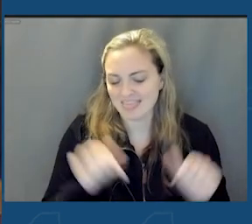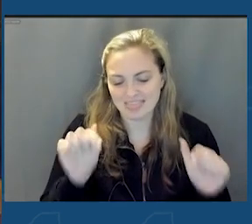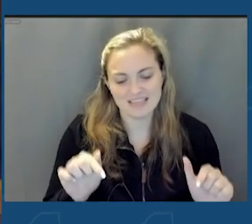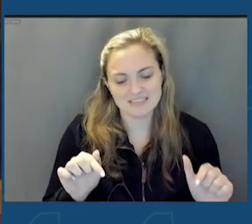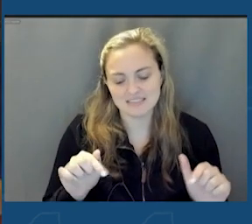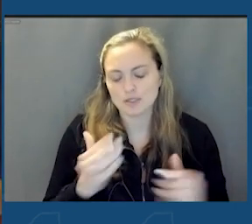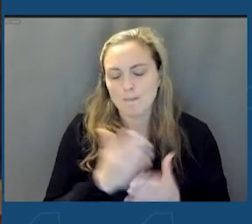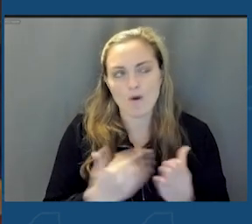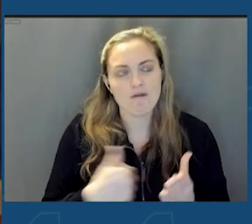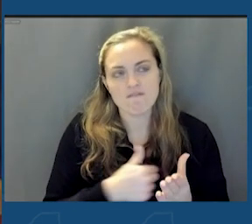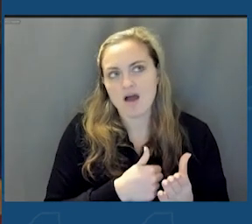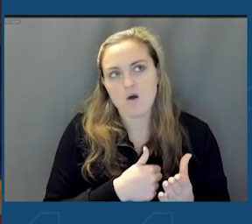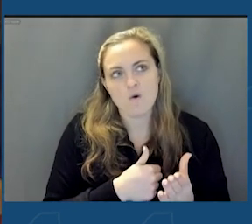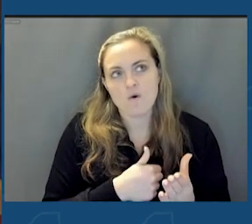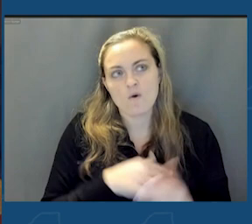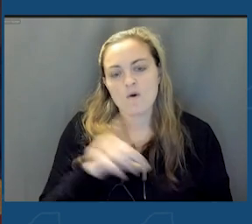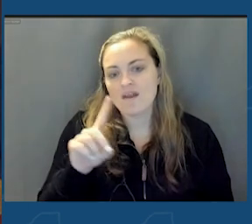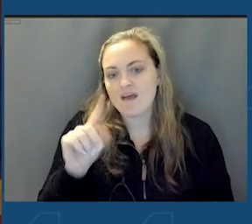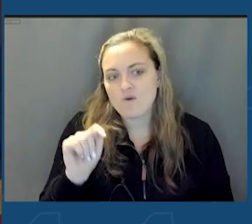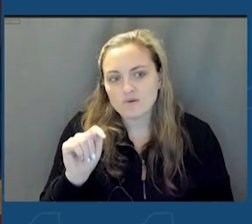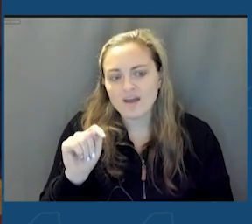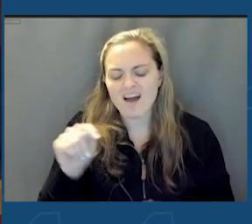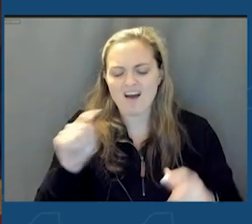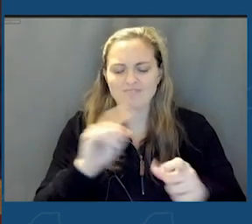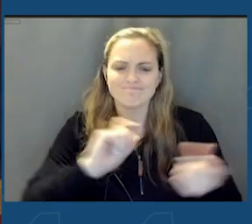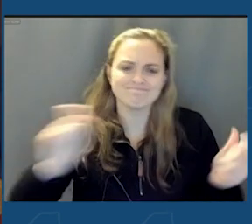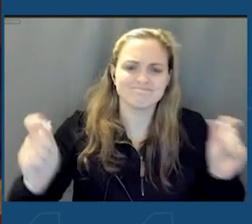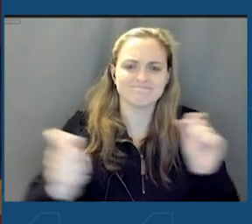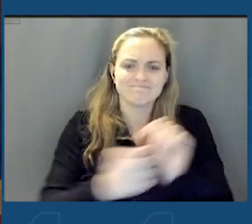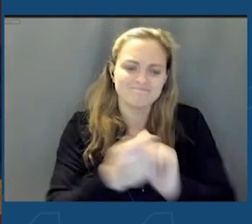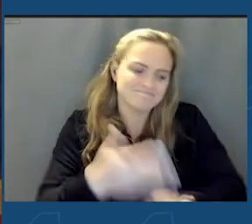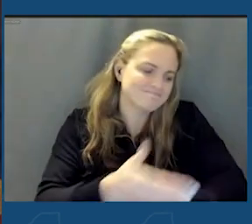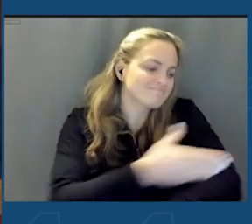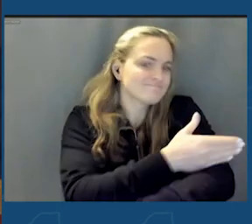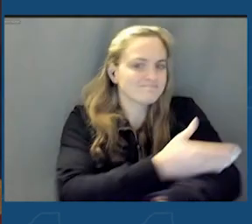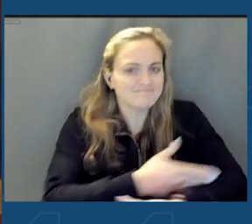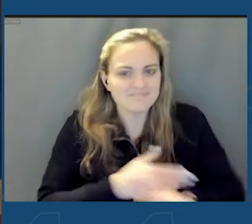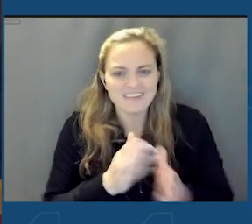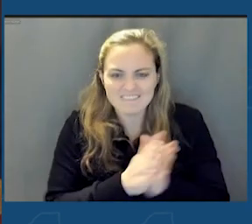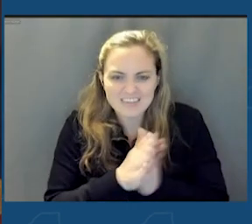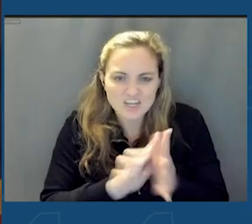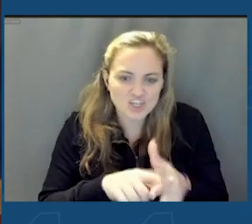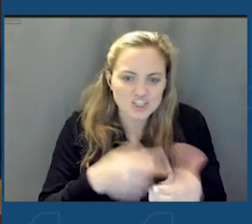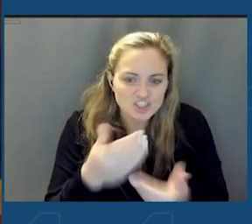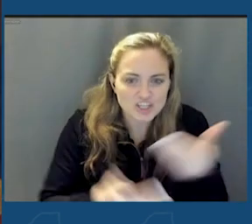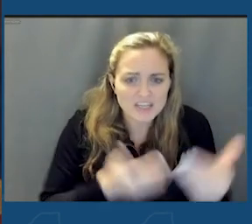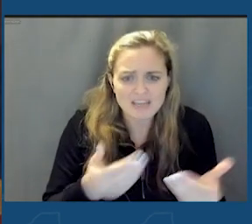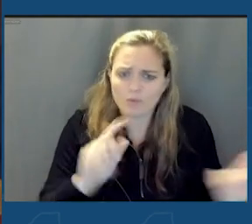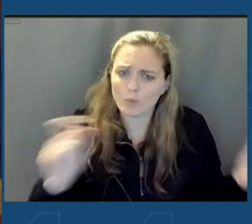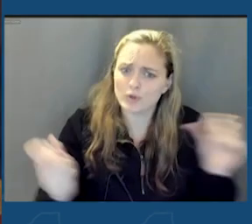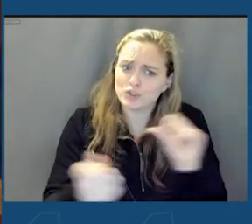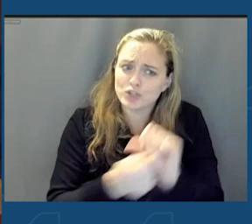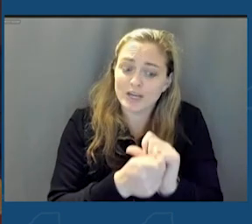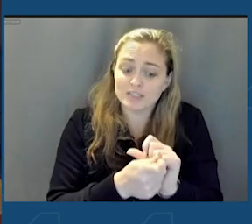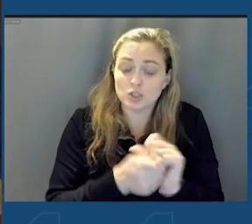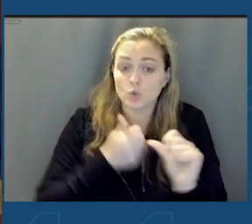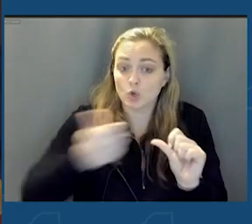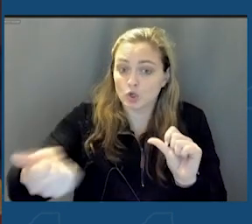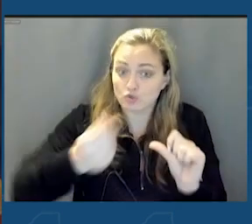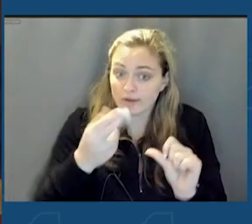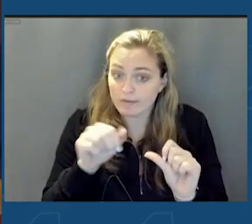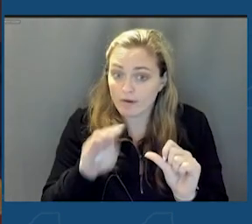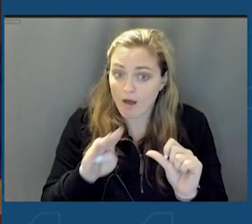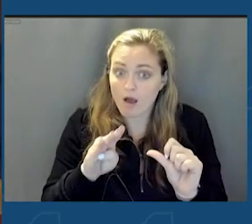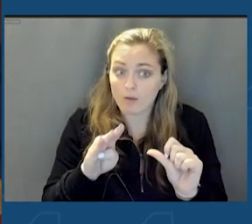our Downtown Revitalization Initiative. It'll transform this neighborhood into a transit hub, and this is the gateway